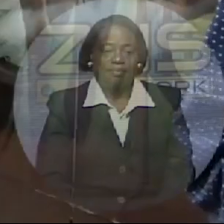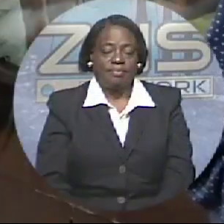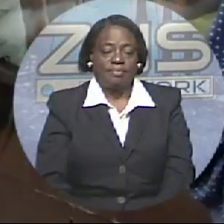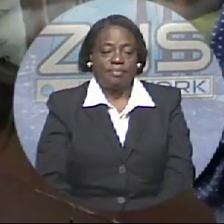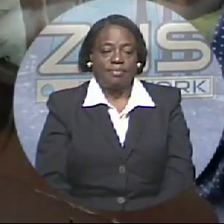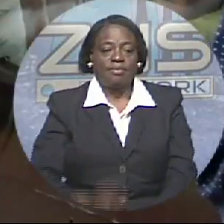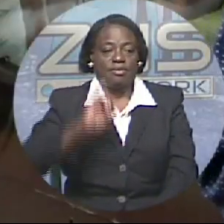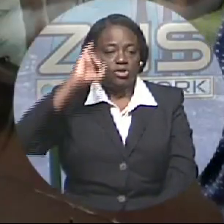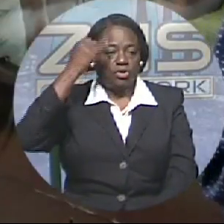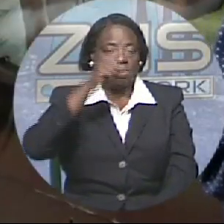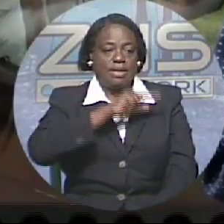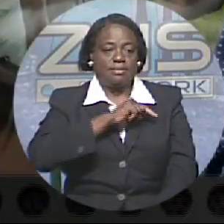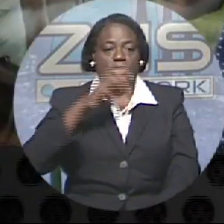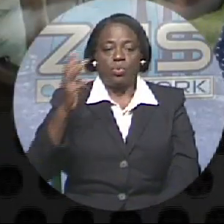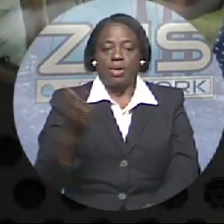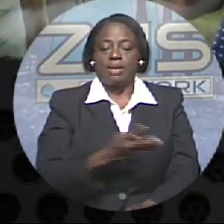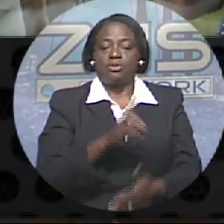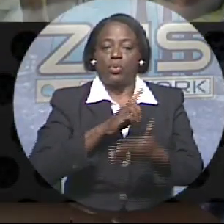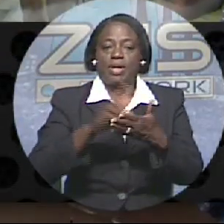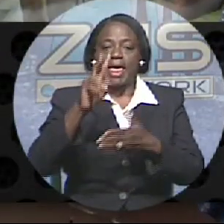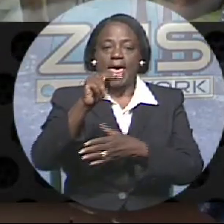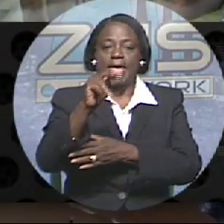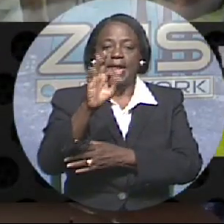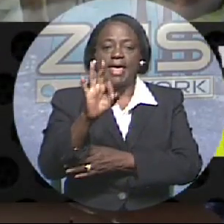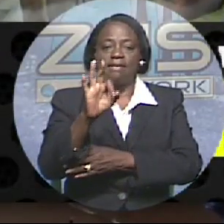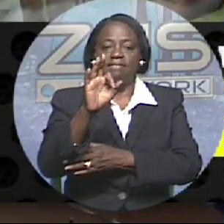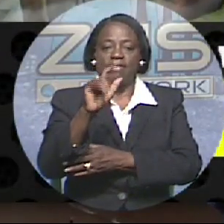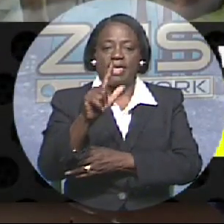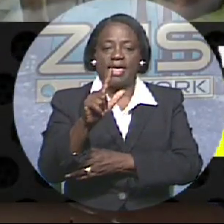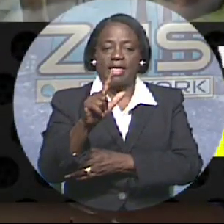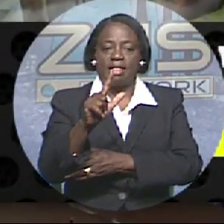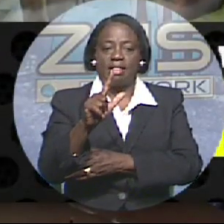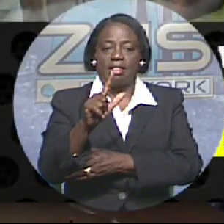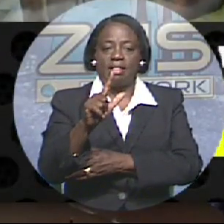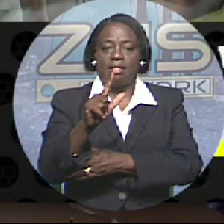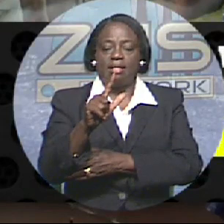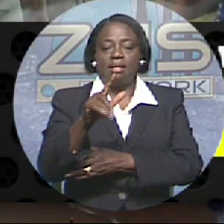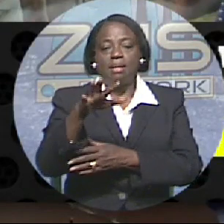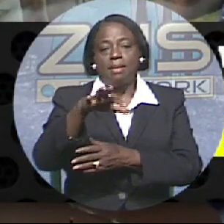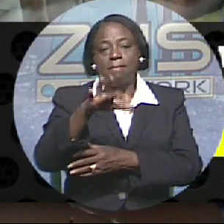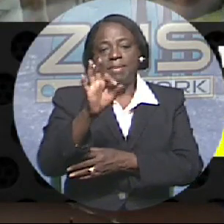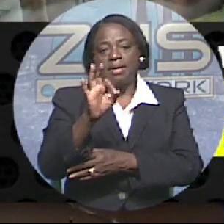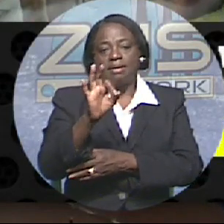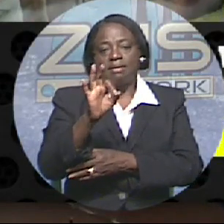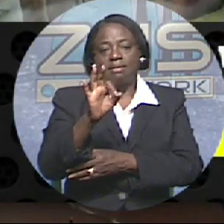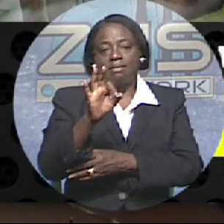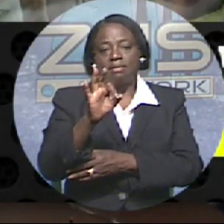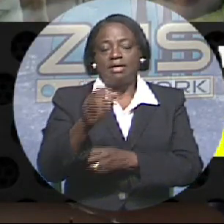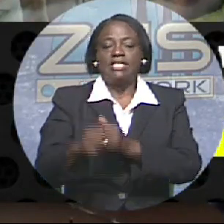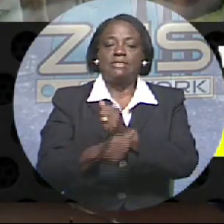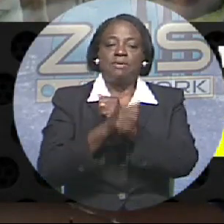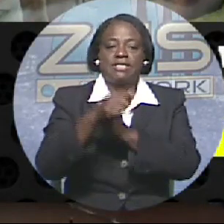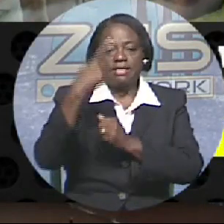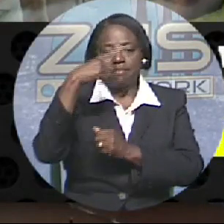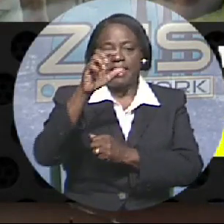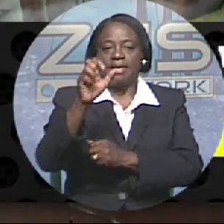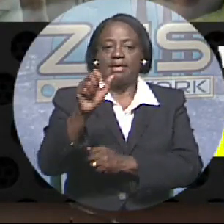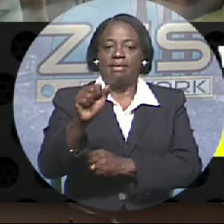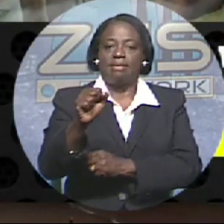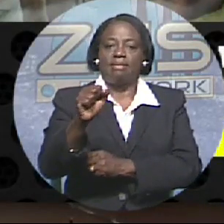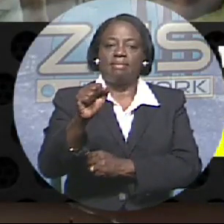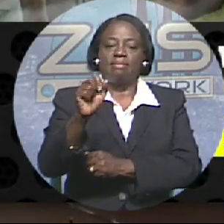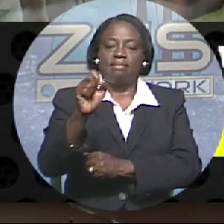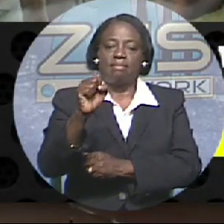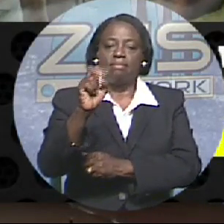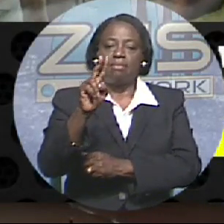Hi, I'm Julian Gibson. Welcome to your weekly NFL football pick sponsored by ASU Draw. By last week, I had a horrible week. I went 2-3. Well, this week, I'm going